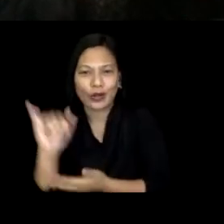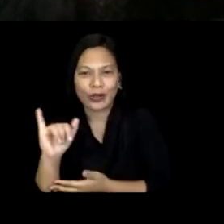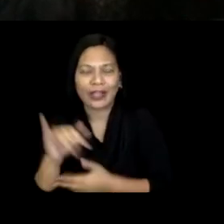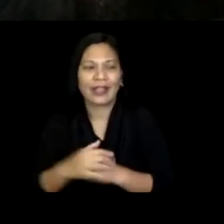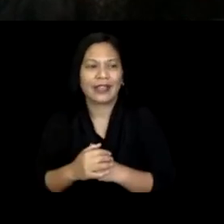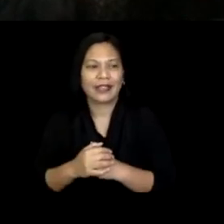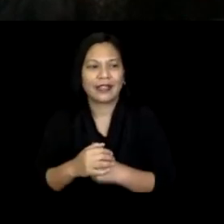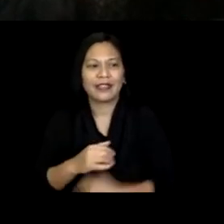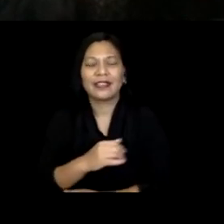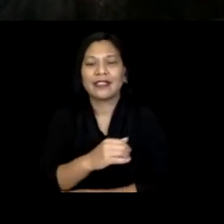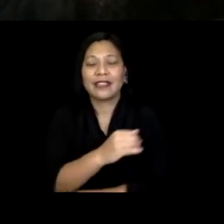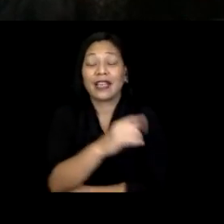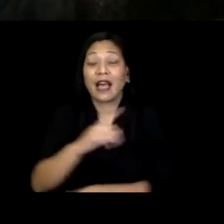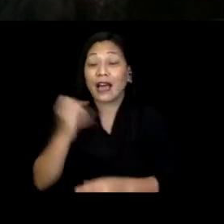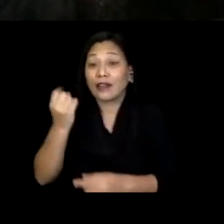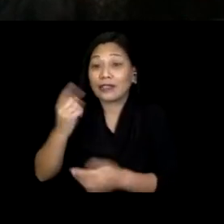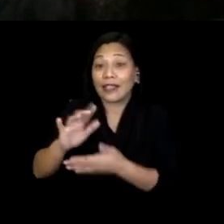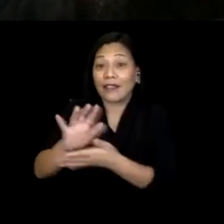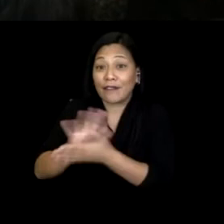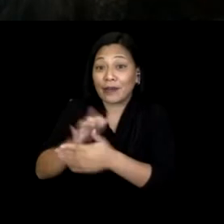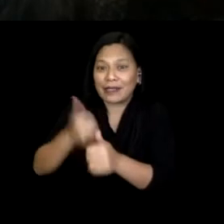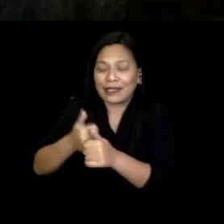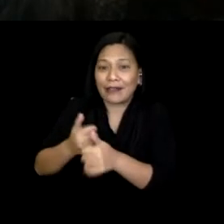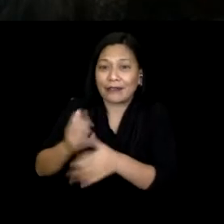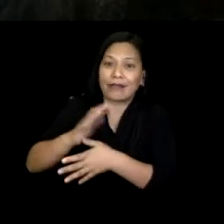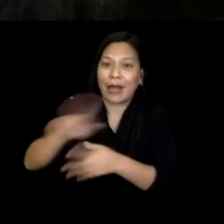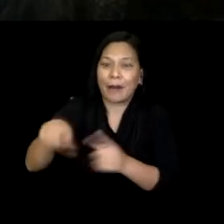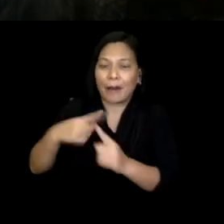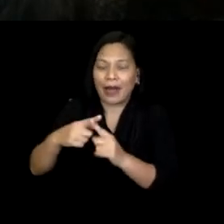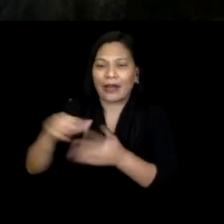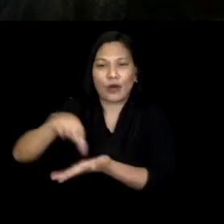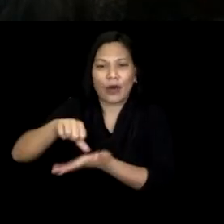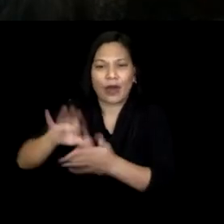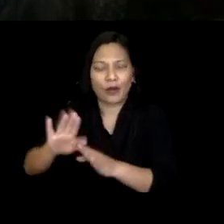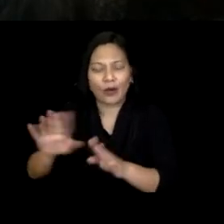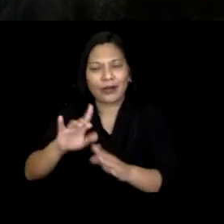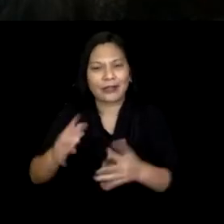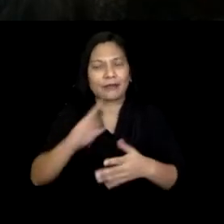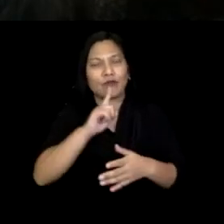not a film about Iran. It's a film about poetry and the creative and